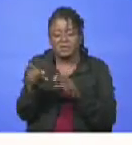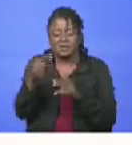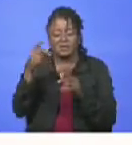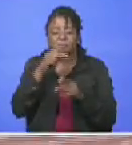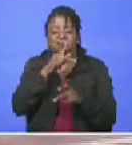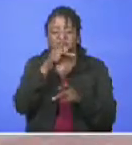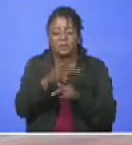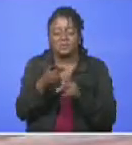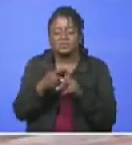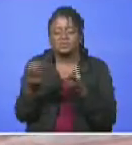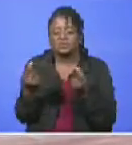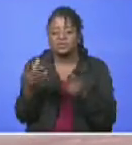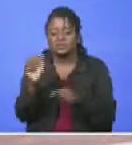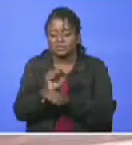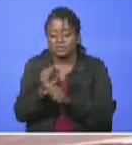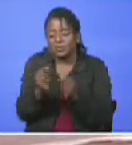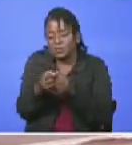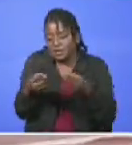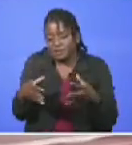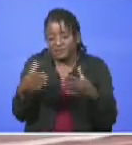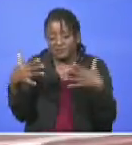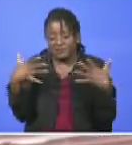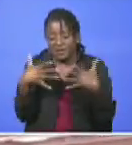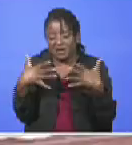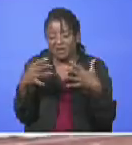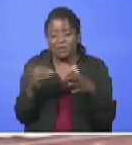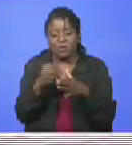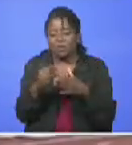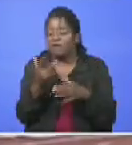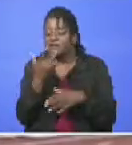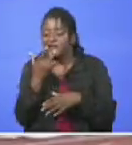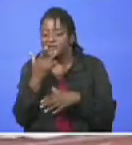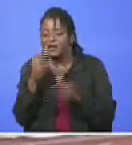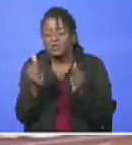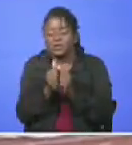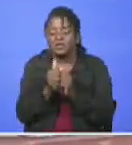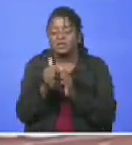discharge his duties without fear or favor and in accordance with the laws of the land.